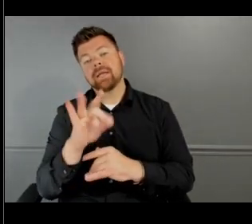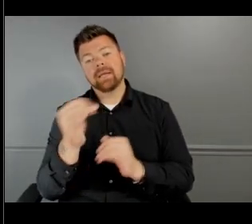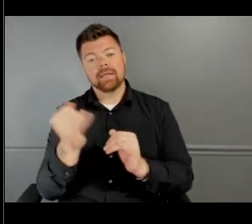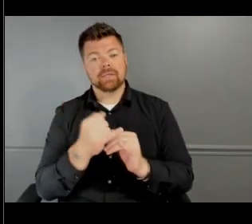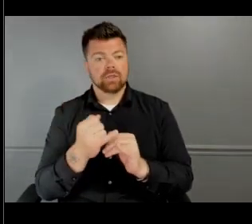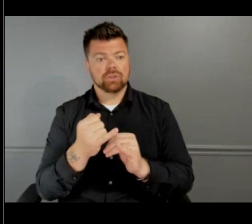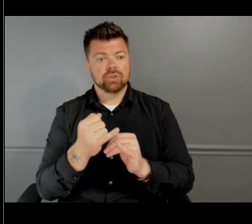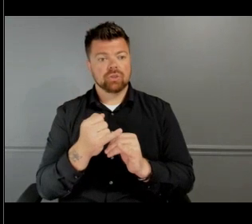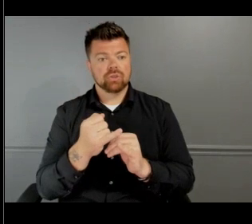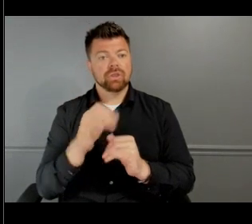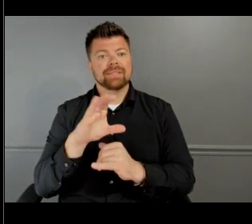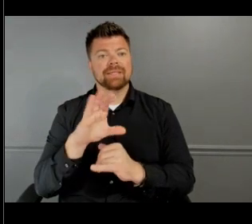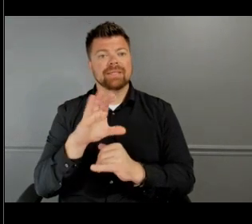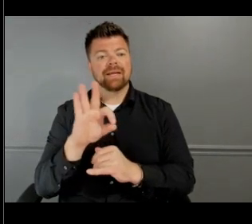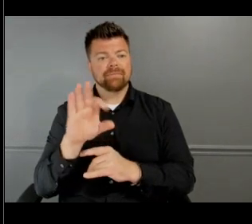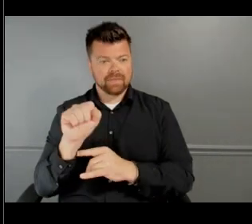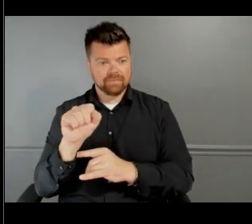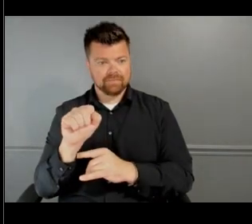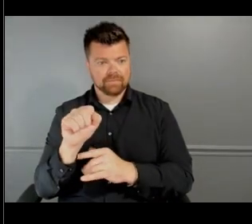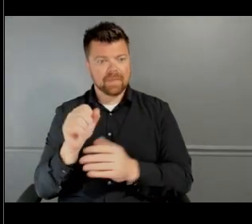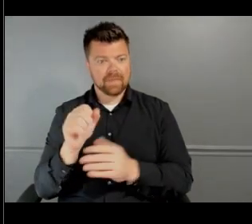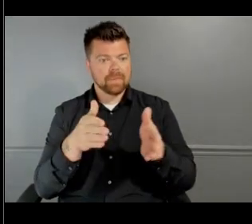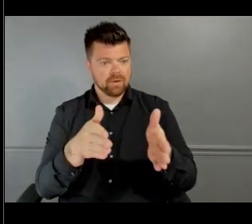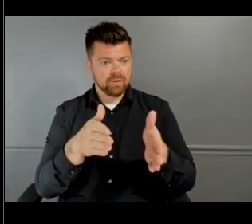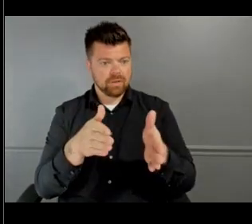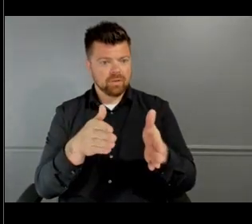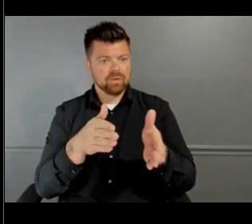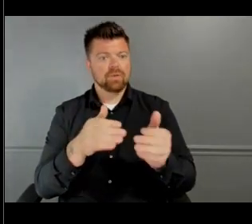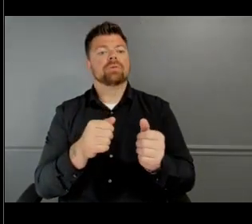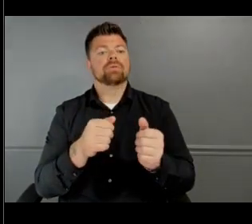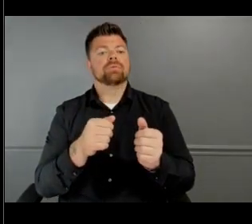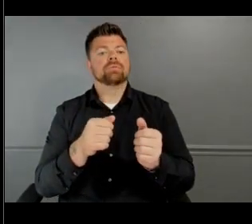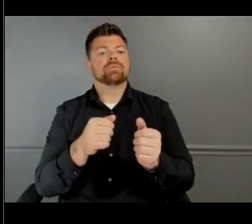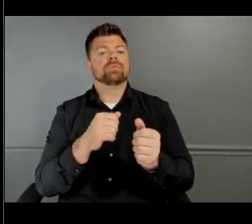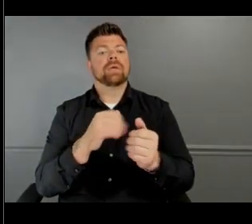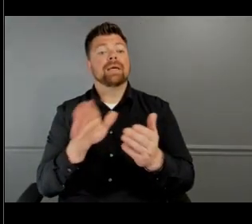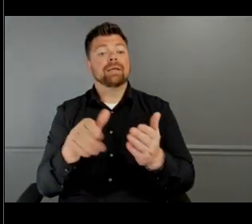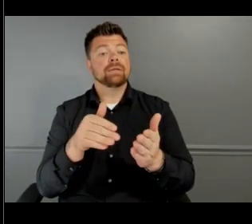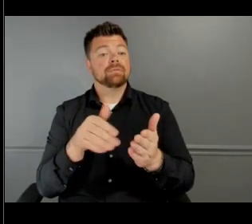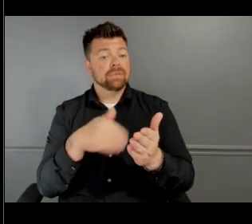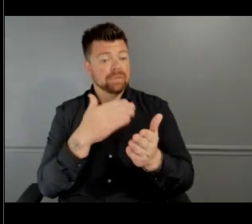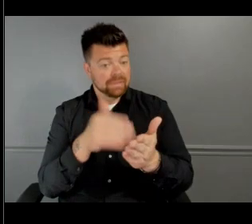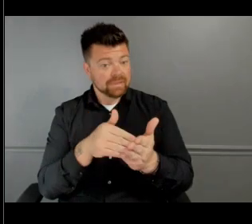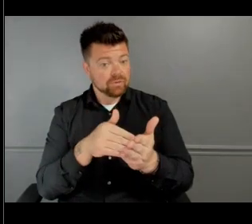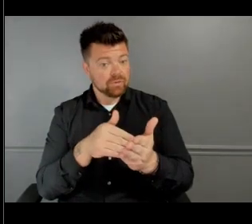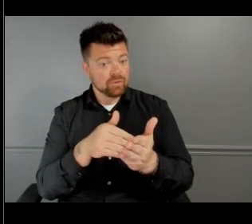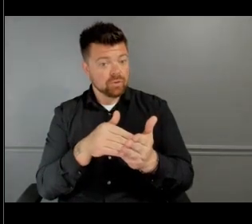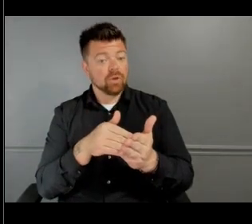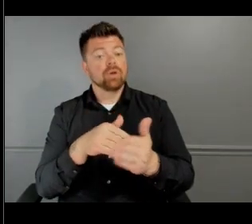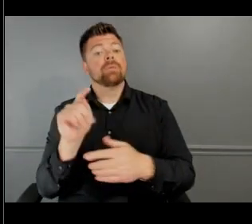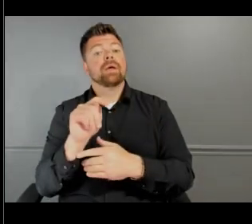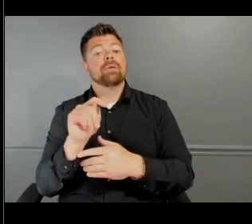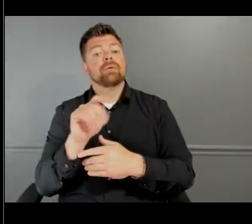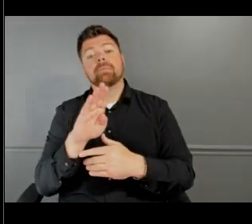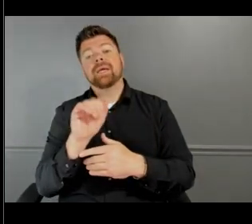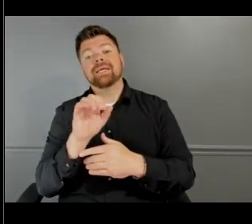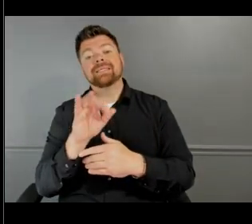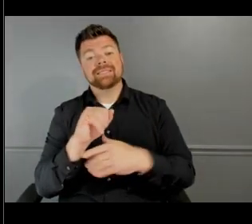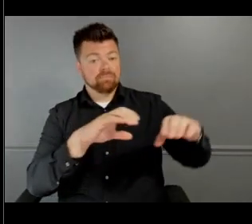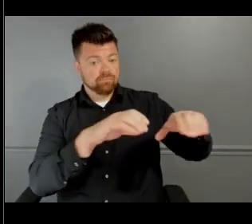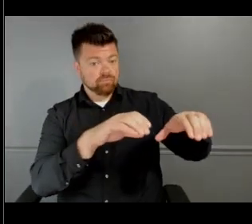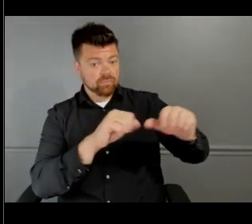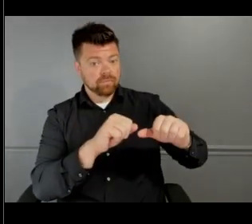48-inch clear floor space parallel to and centered on the lavatory